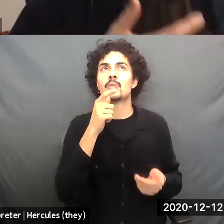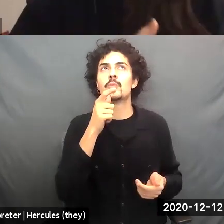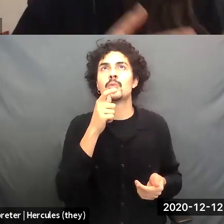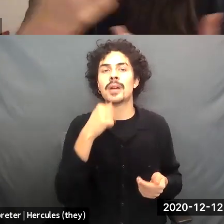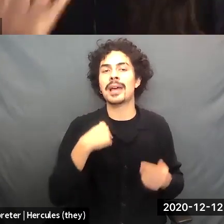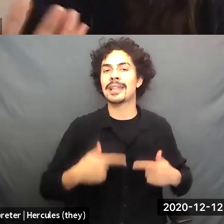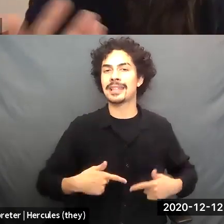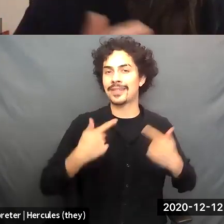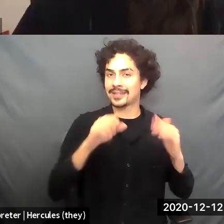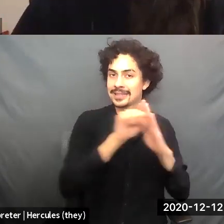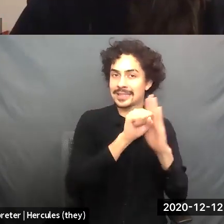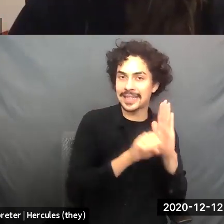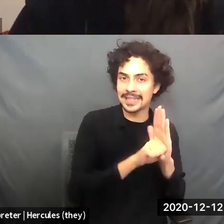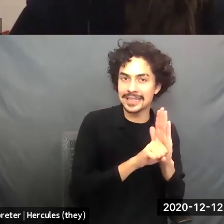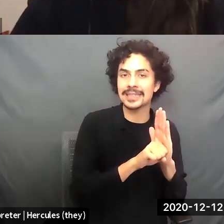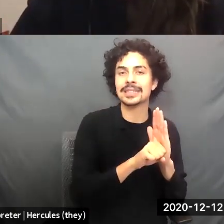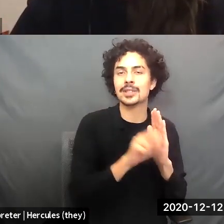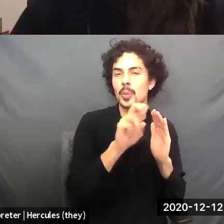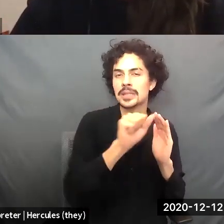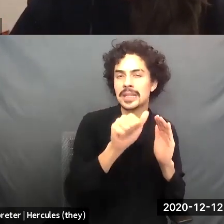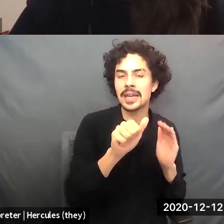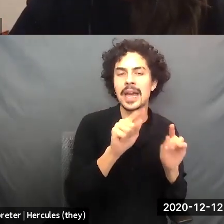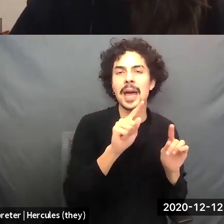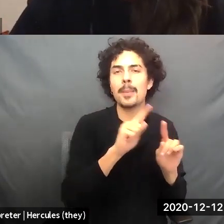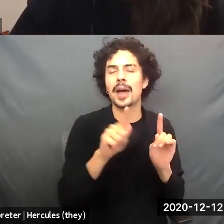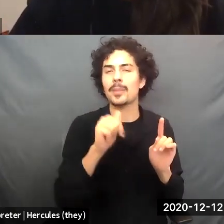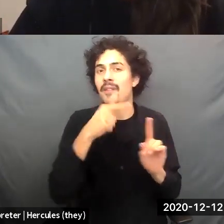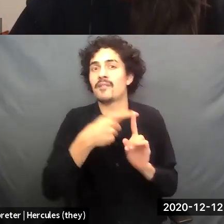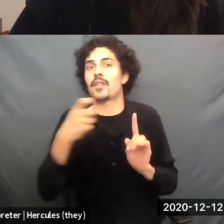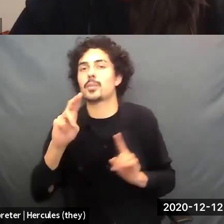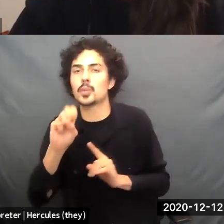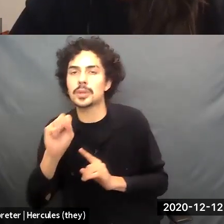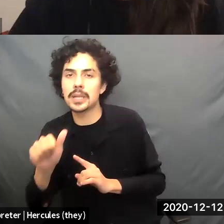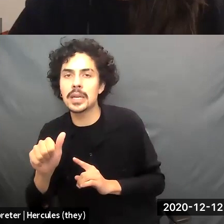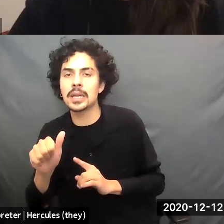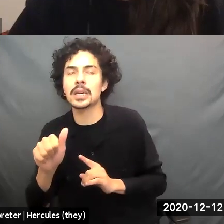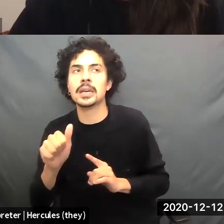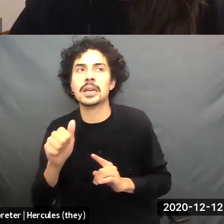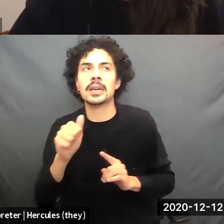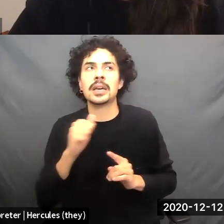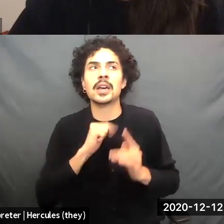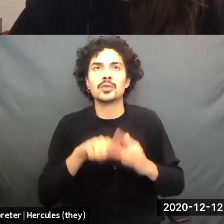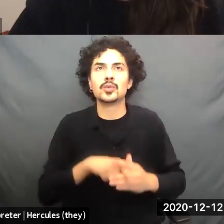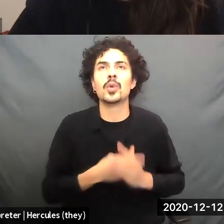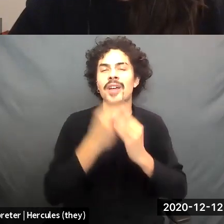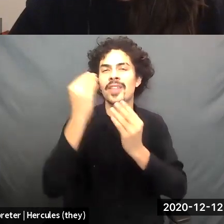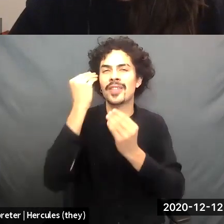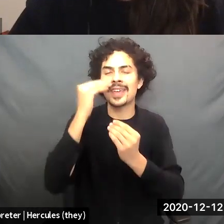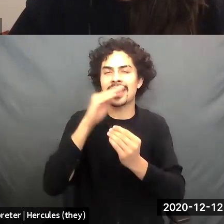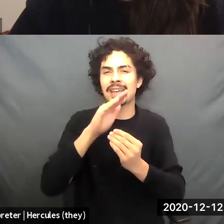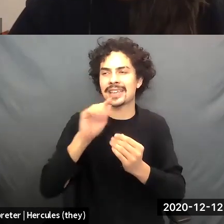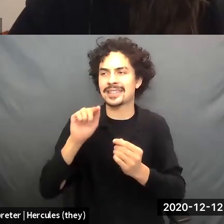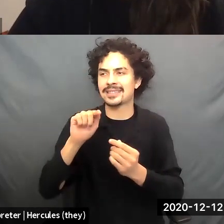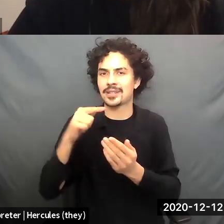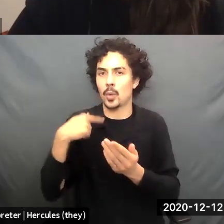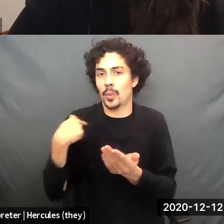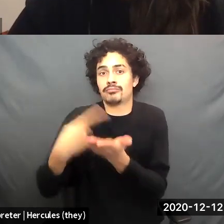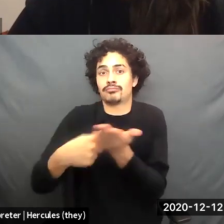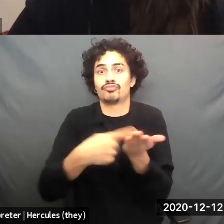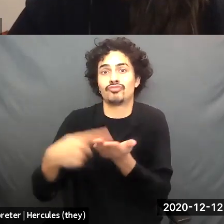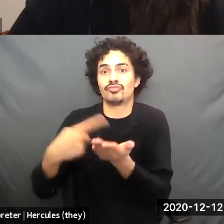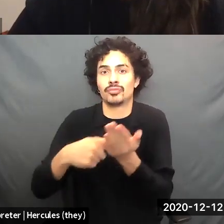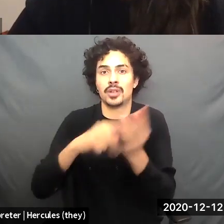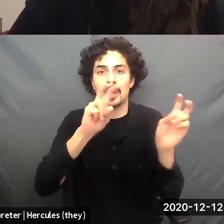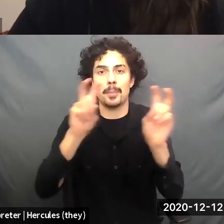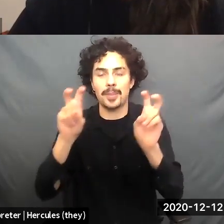live in the States, but I'm also not from the States. I think these are really globe. Like I, I also think about these as global questions and as like, and